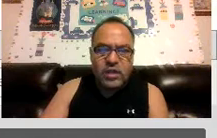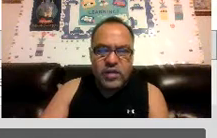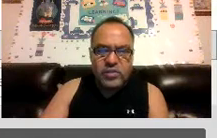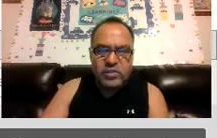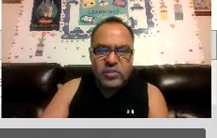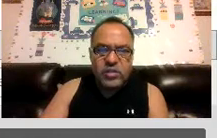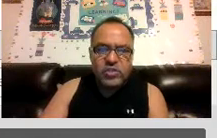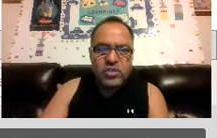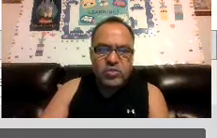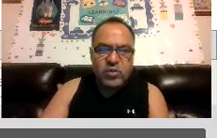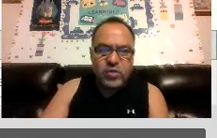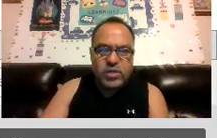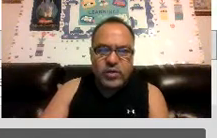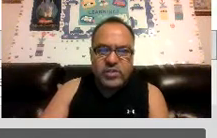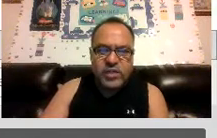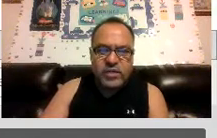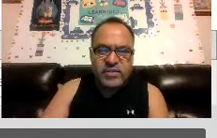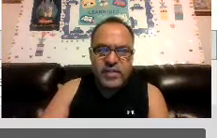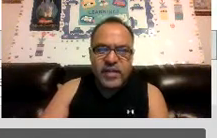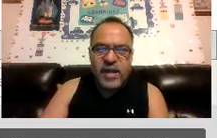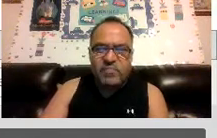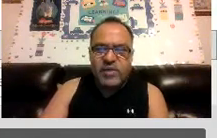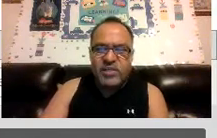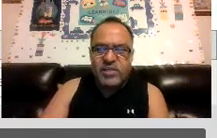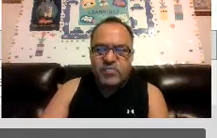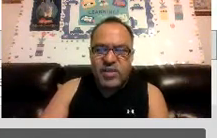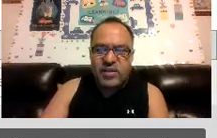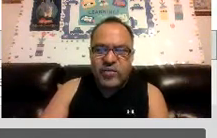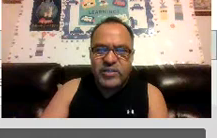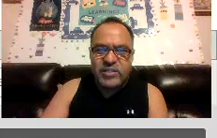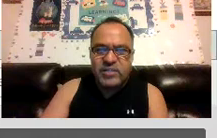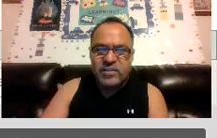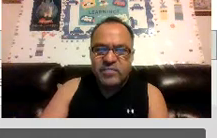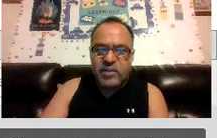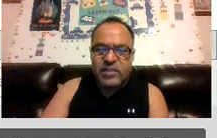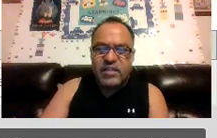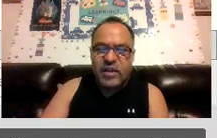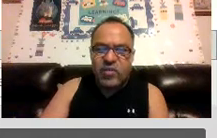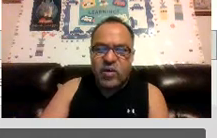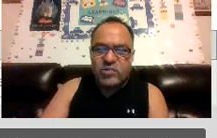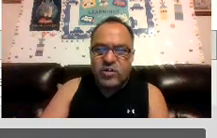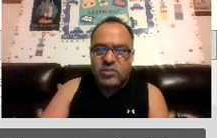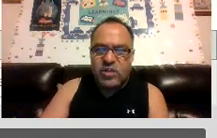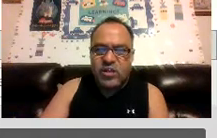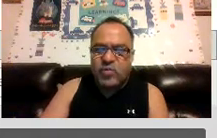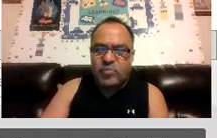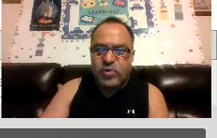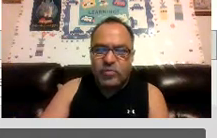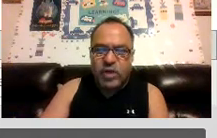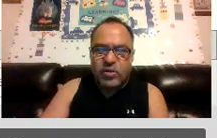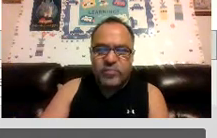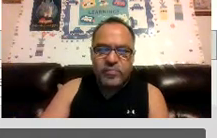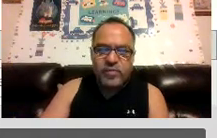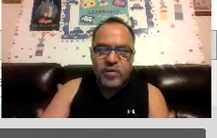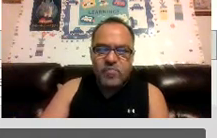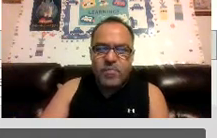usually like legends. She enjoyed reading about science. I bet she is making a wish, because I think Tala wants to also get along with her brother